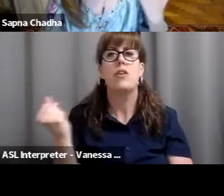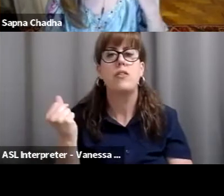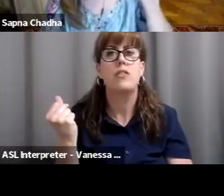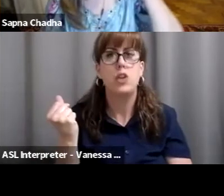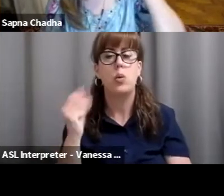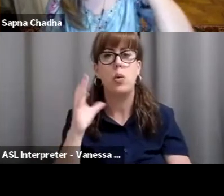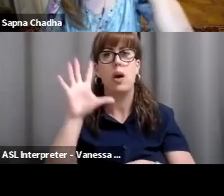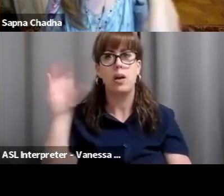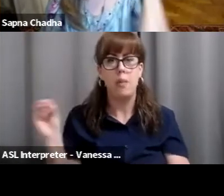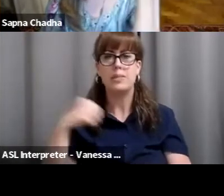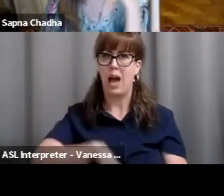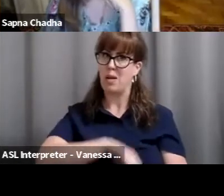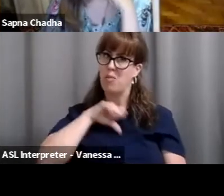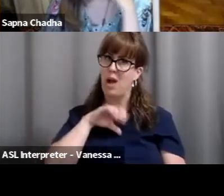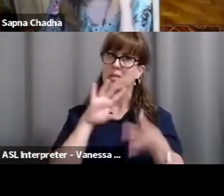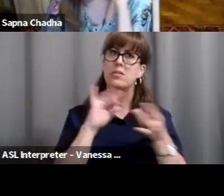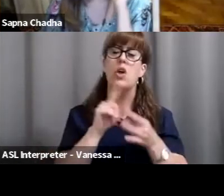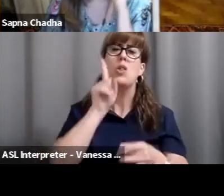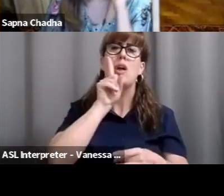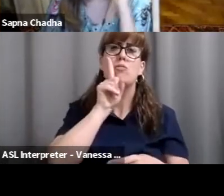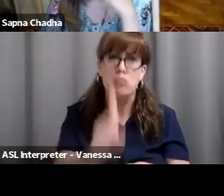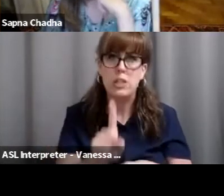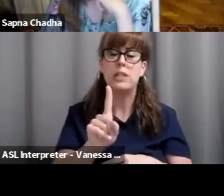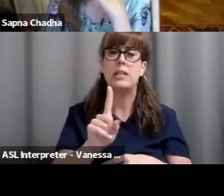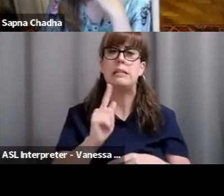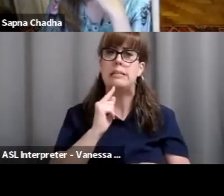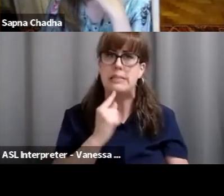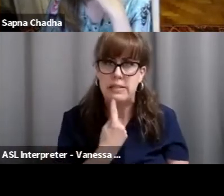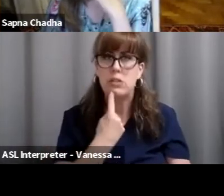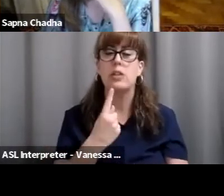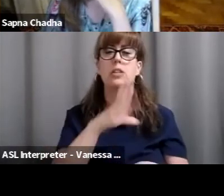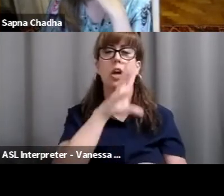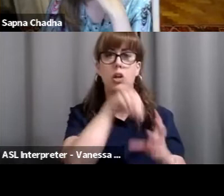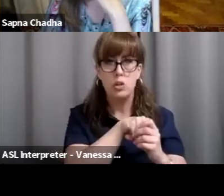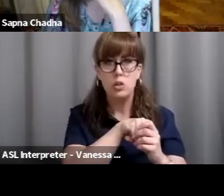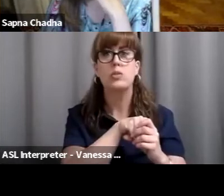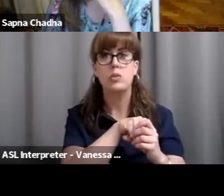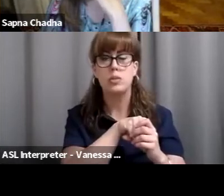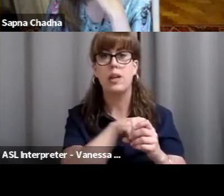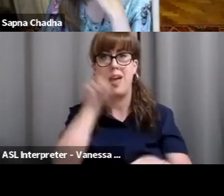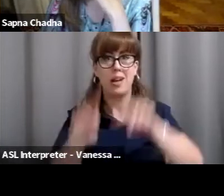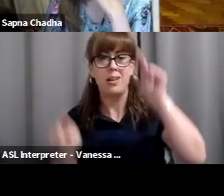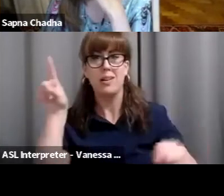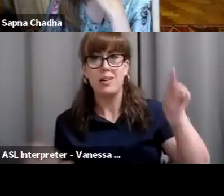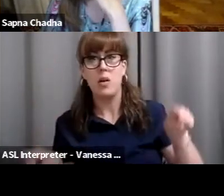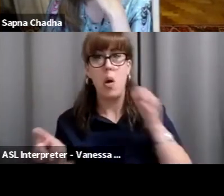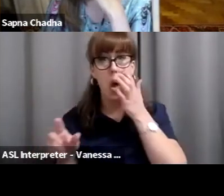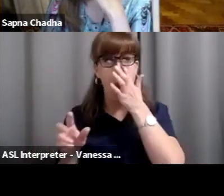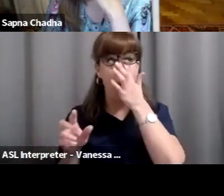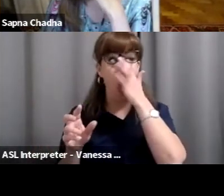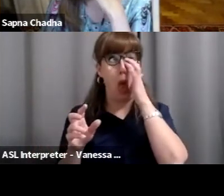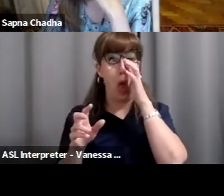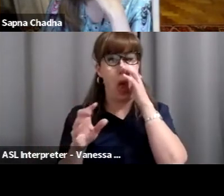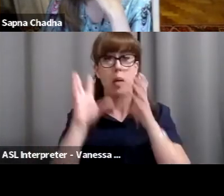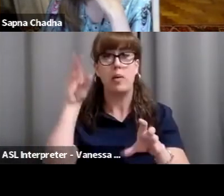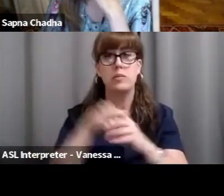that they really take the diversity and inclusion agenda very seriously. It's not a box which they need to tick for the sake of